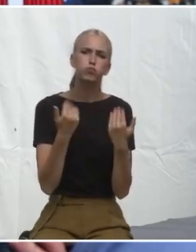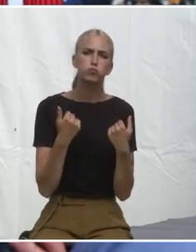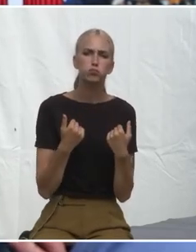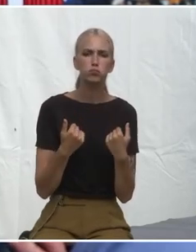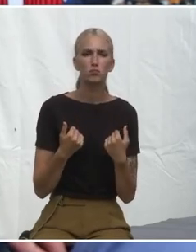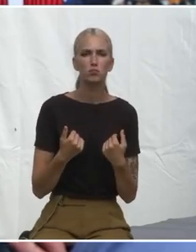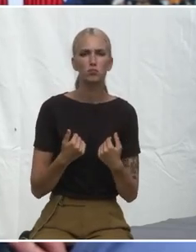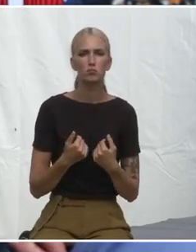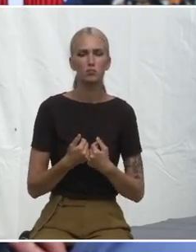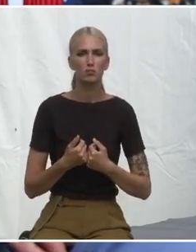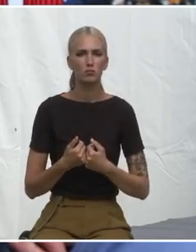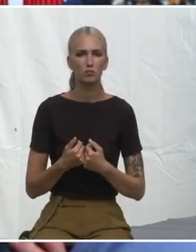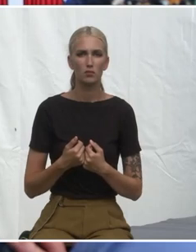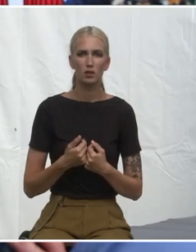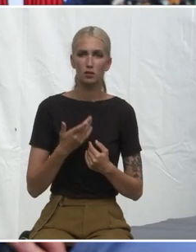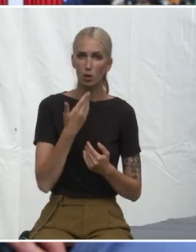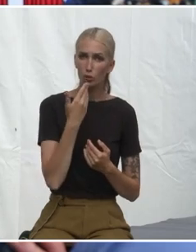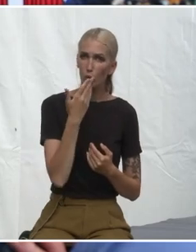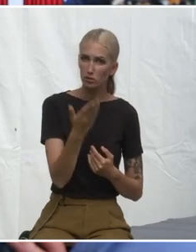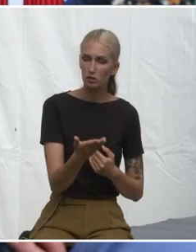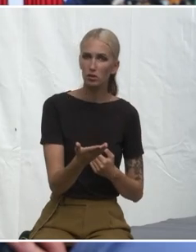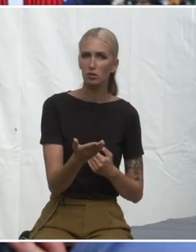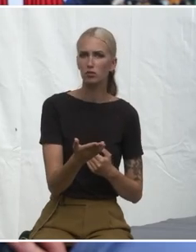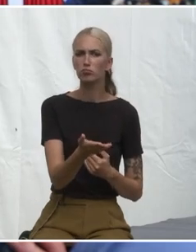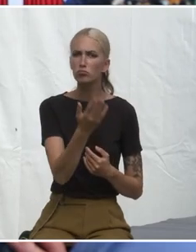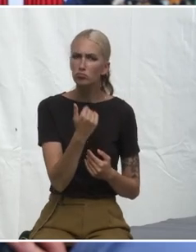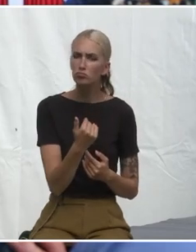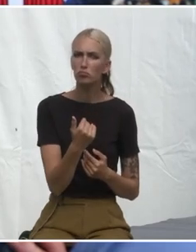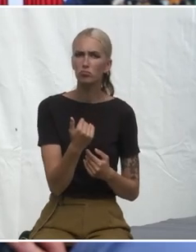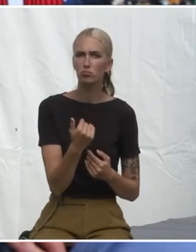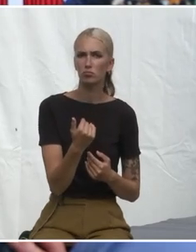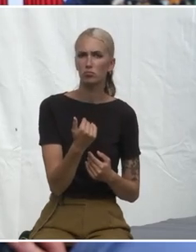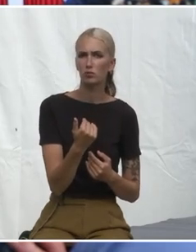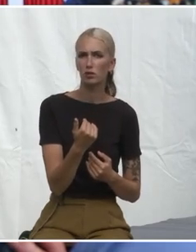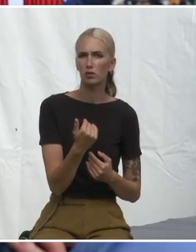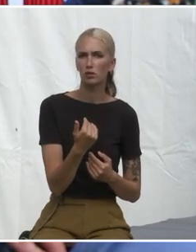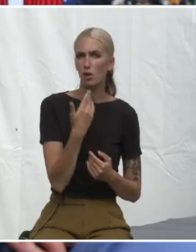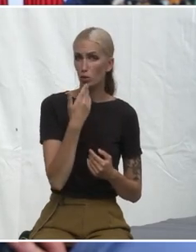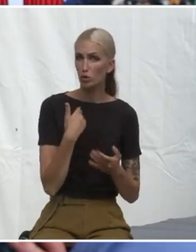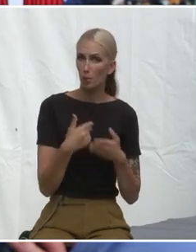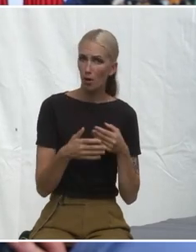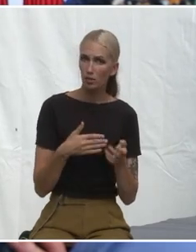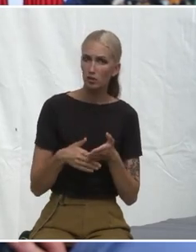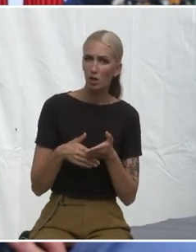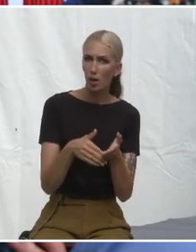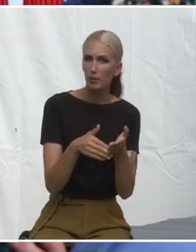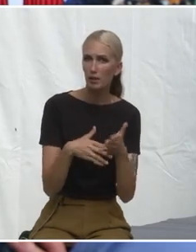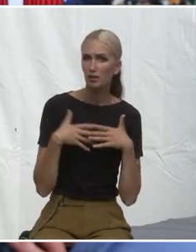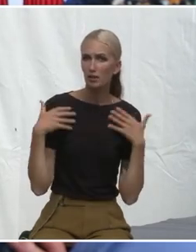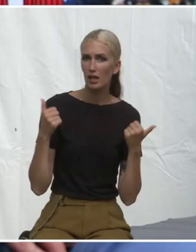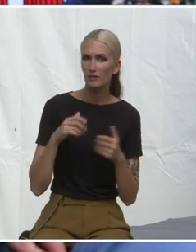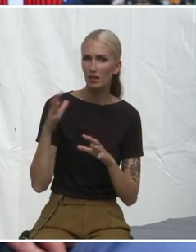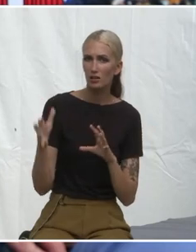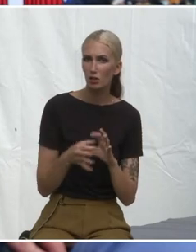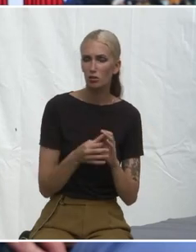then. If you ask them to come to ask for practical help with their health issues, take